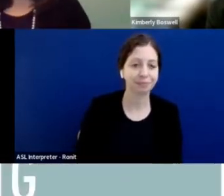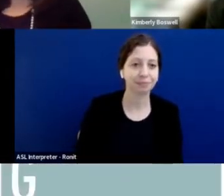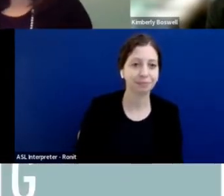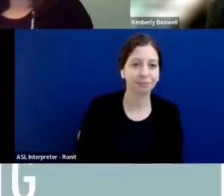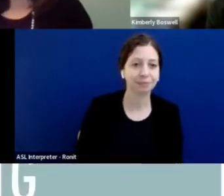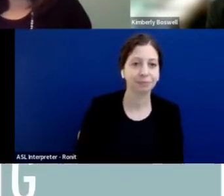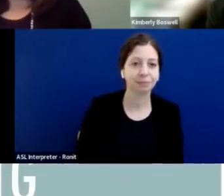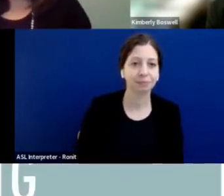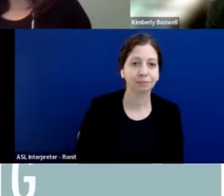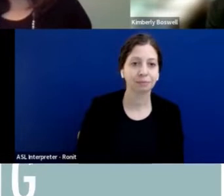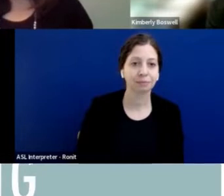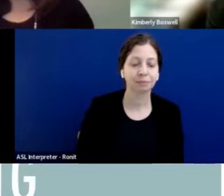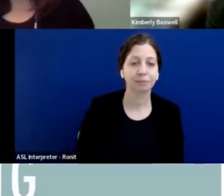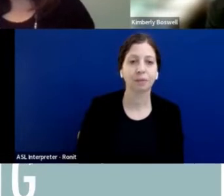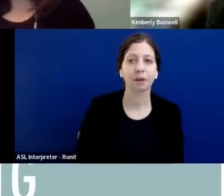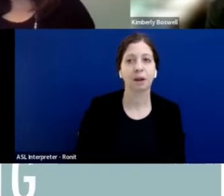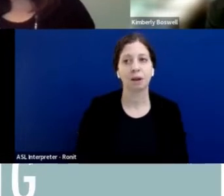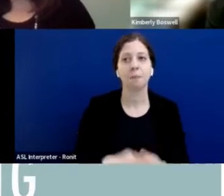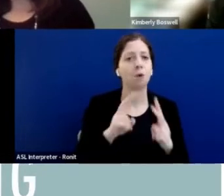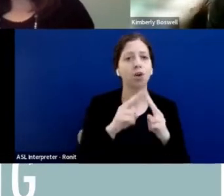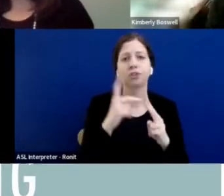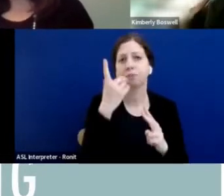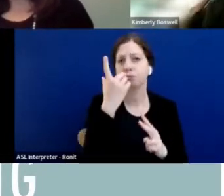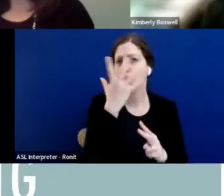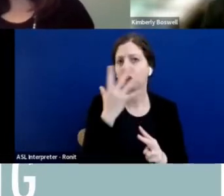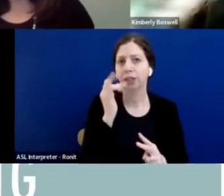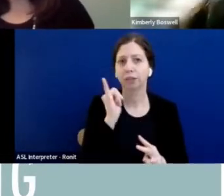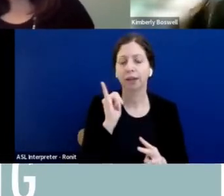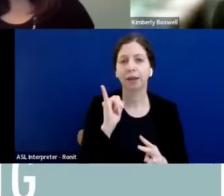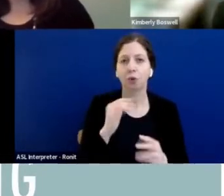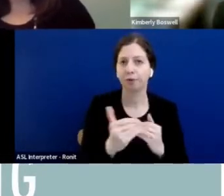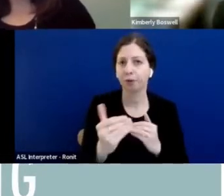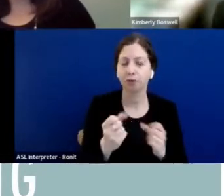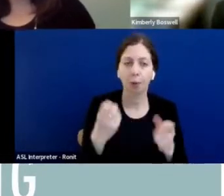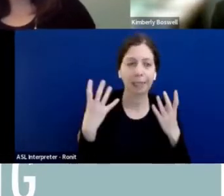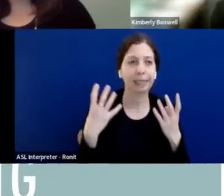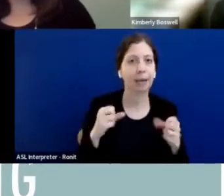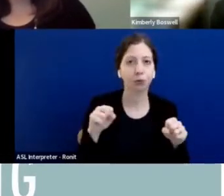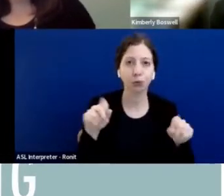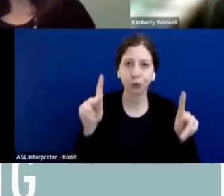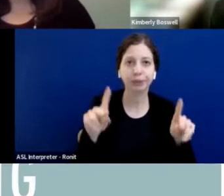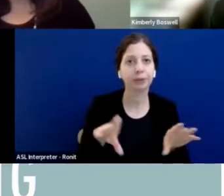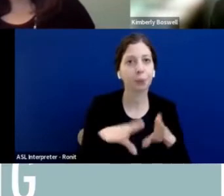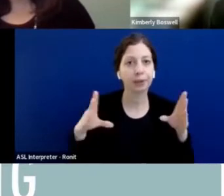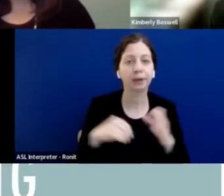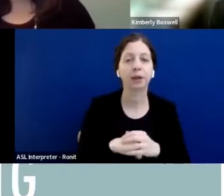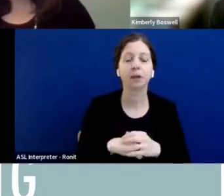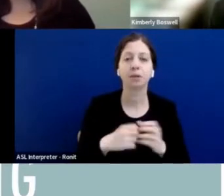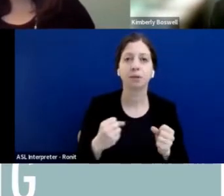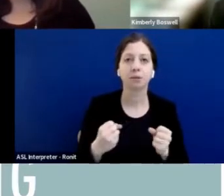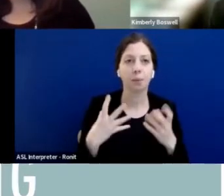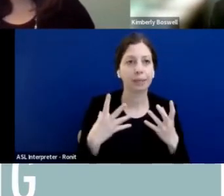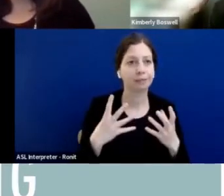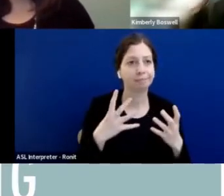So what does our partnership look like going forward? There's so many doors that open, so many pots that we're in, and